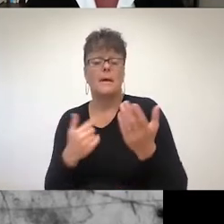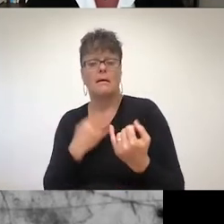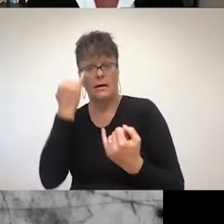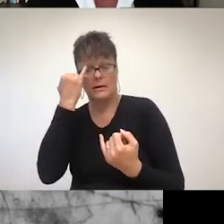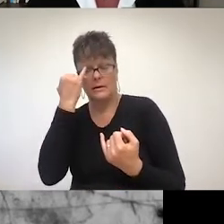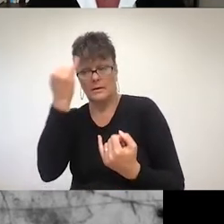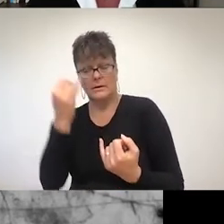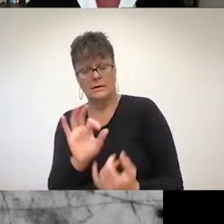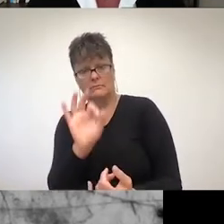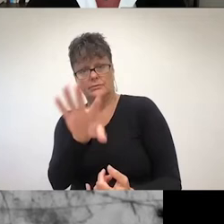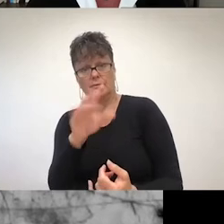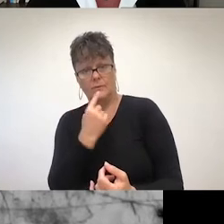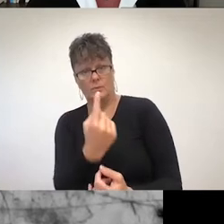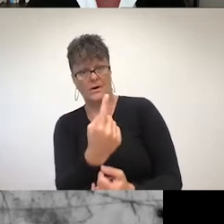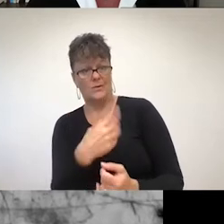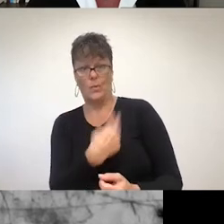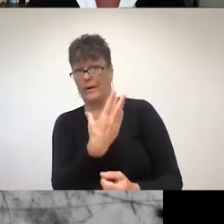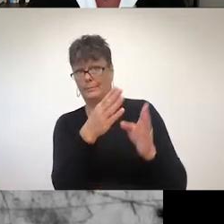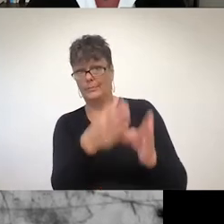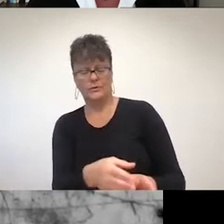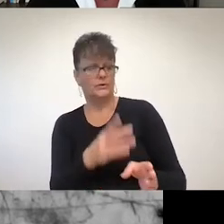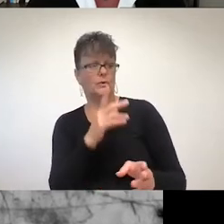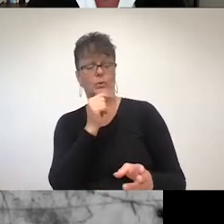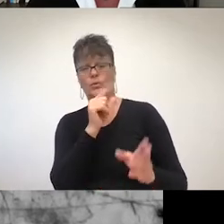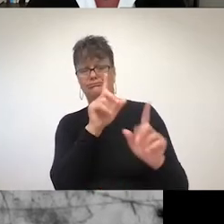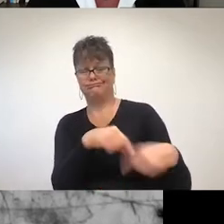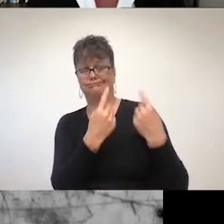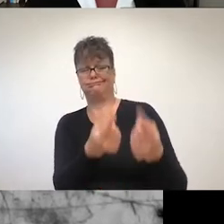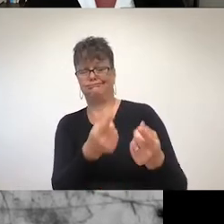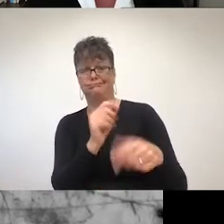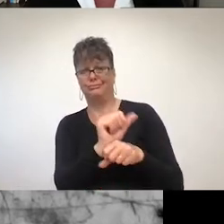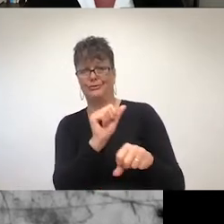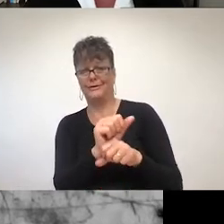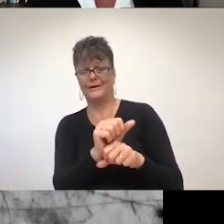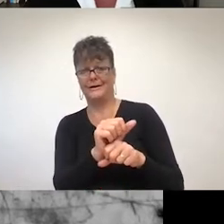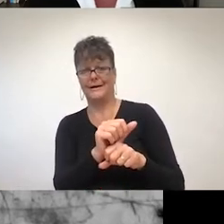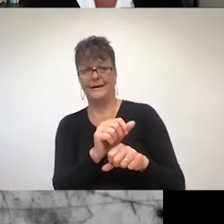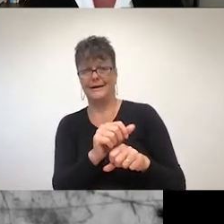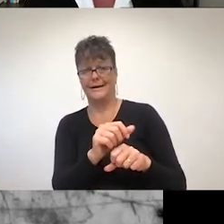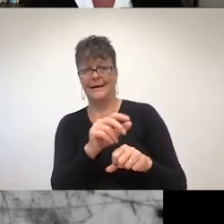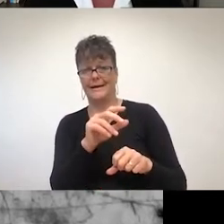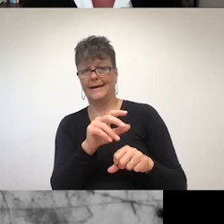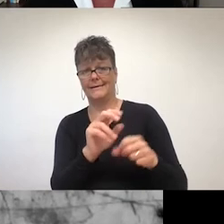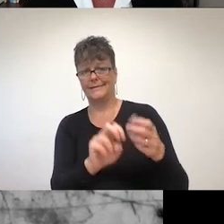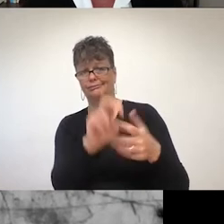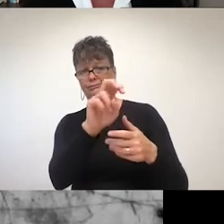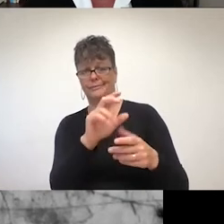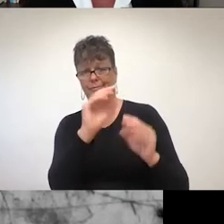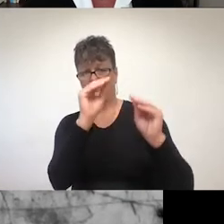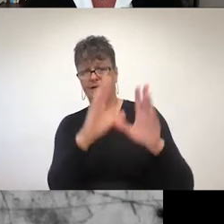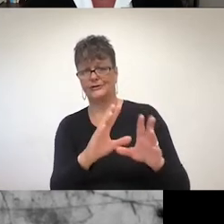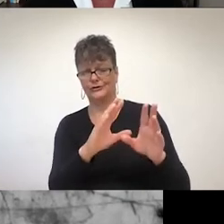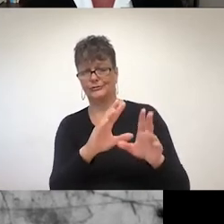white person, for a PhD, for a tenured instructor, that may not be as doable based on other identities, you